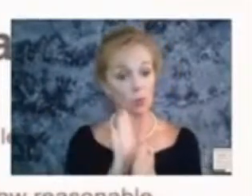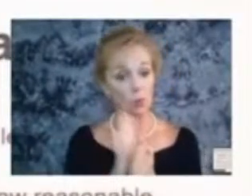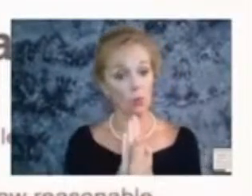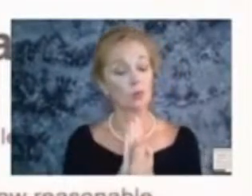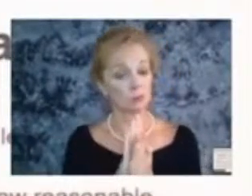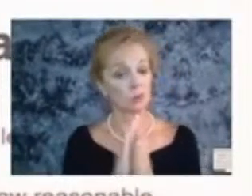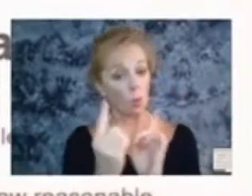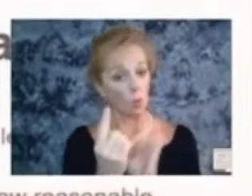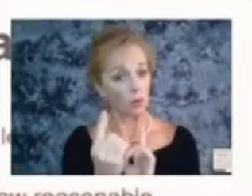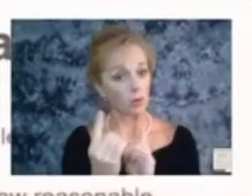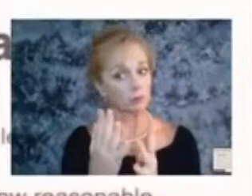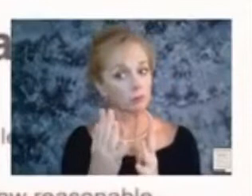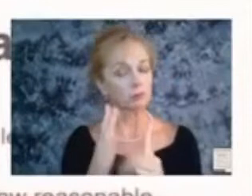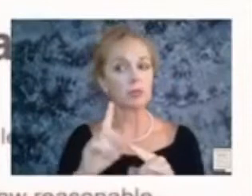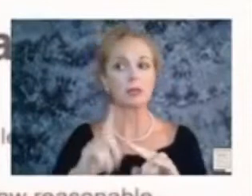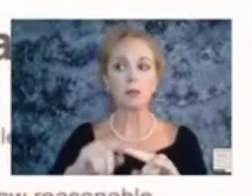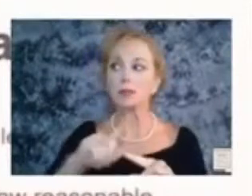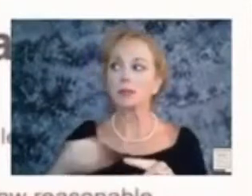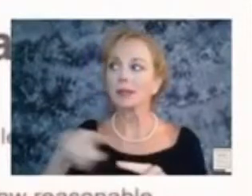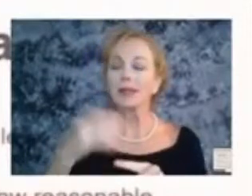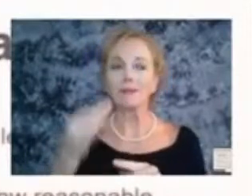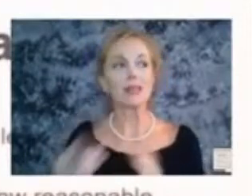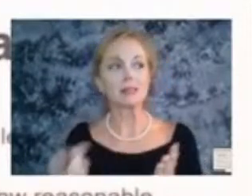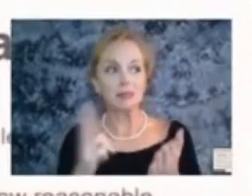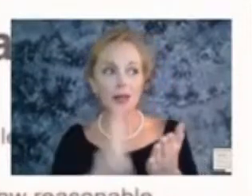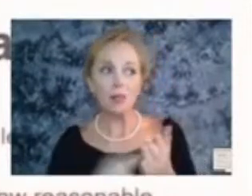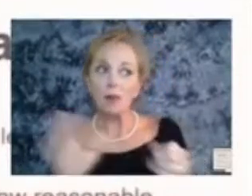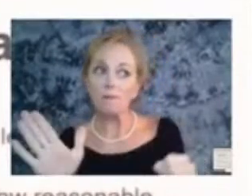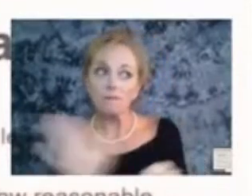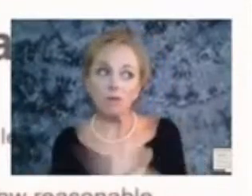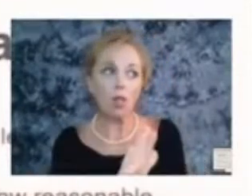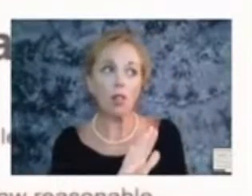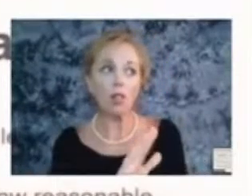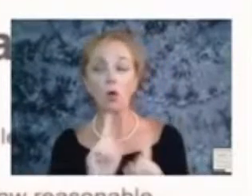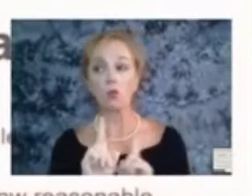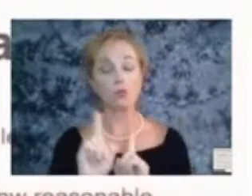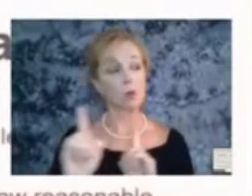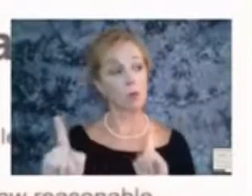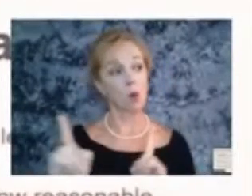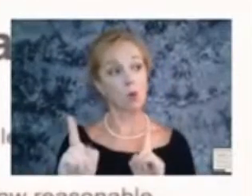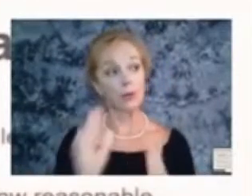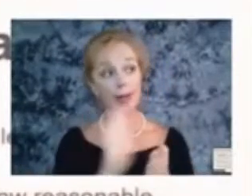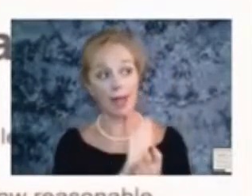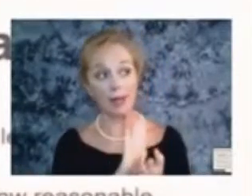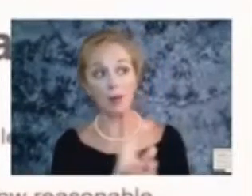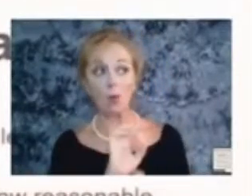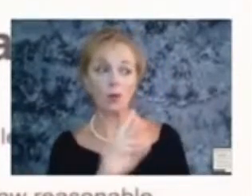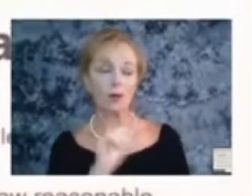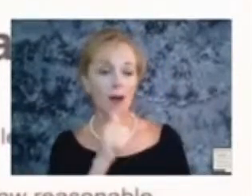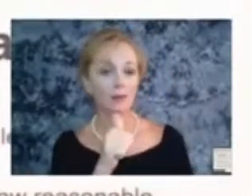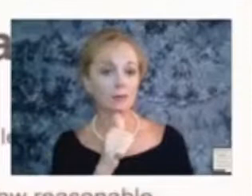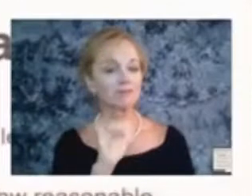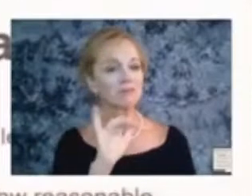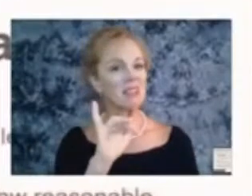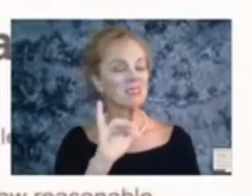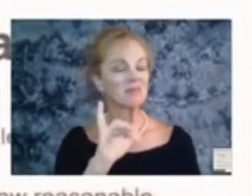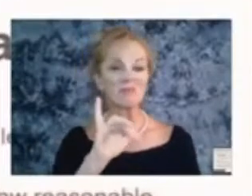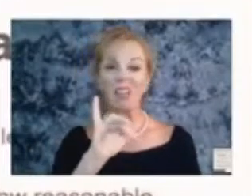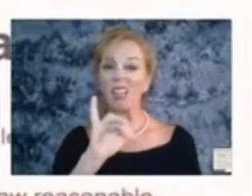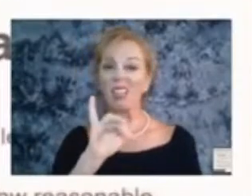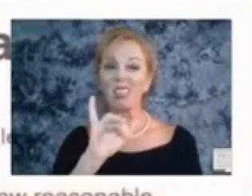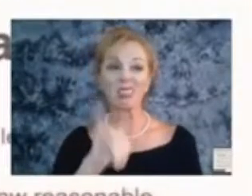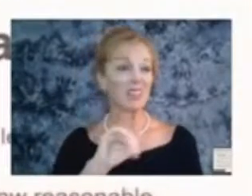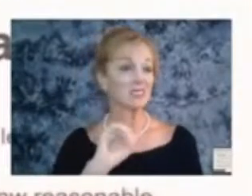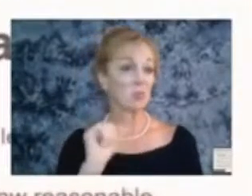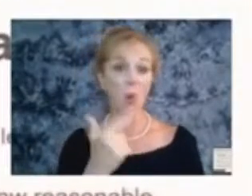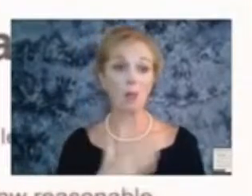depending upon whether they signed up for the full remote academy or not. That's all my comments for this evening.